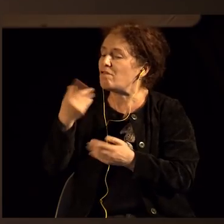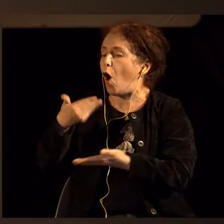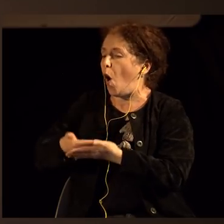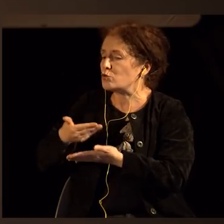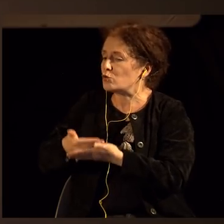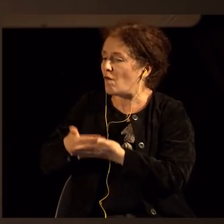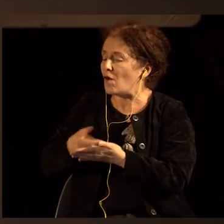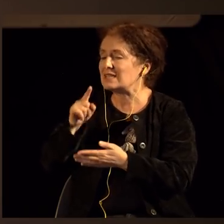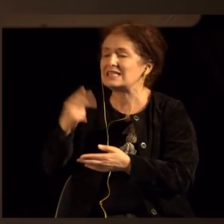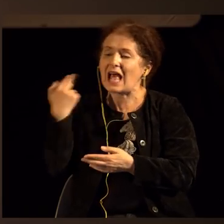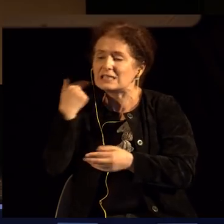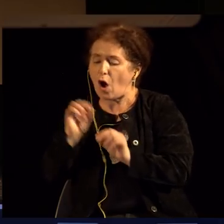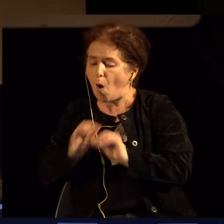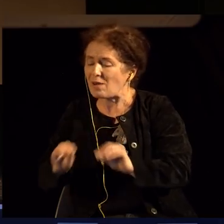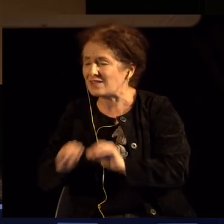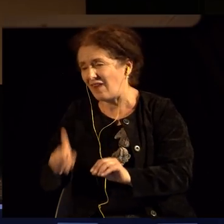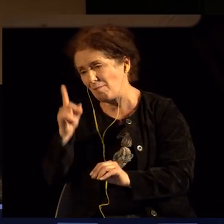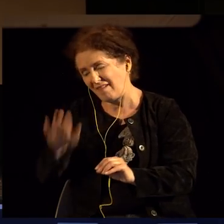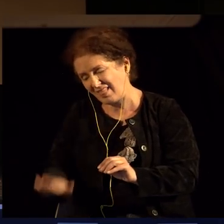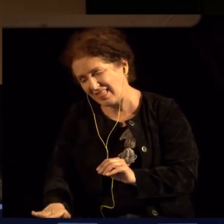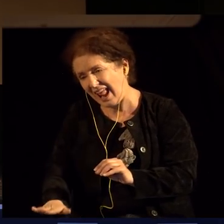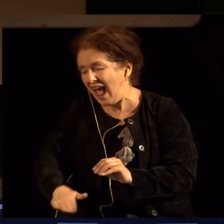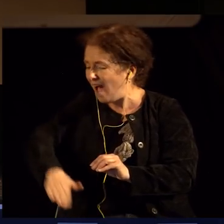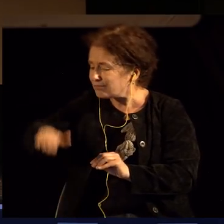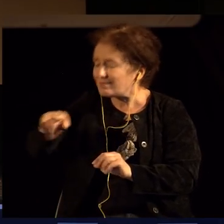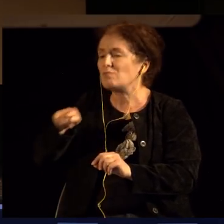to work with harm prevention in a successful way.